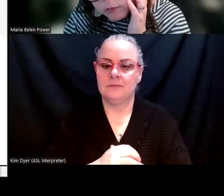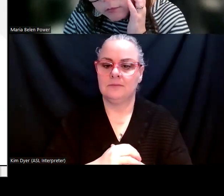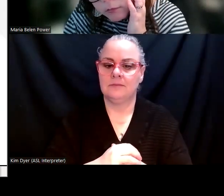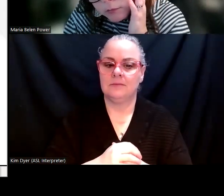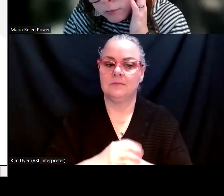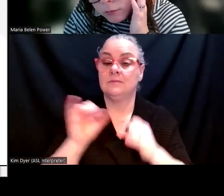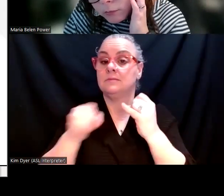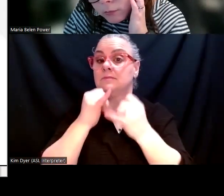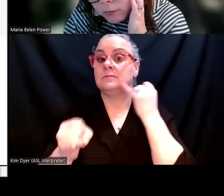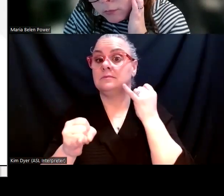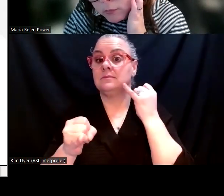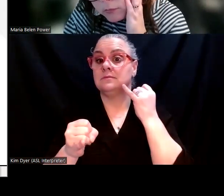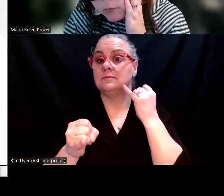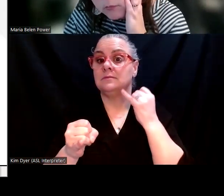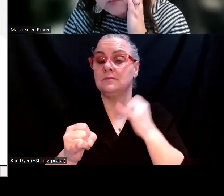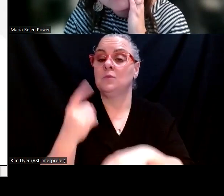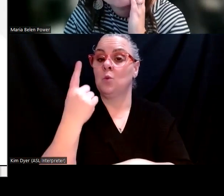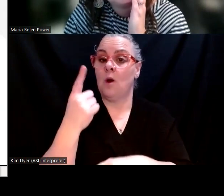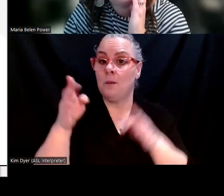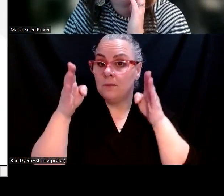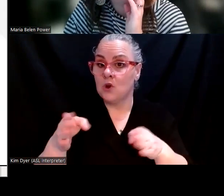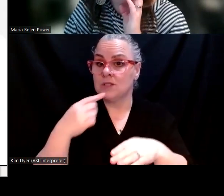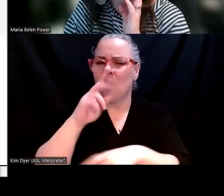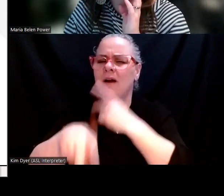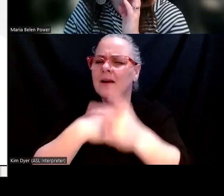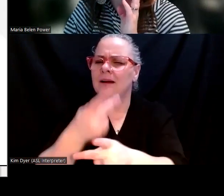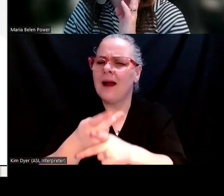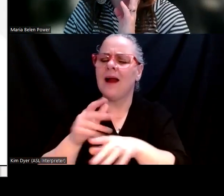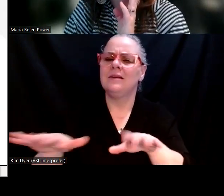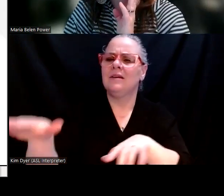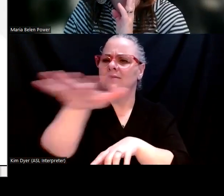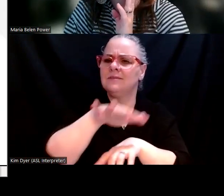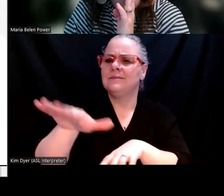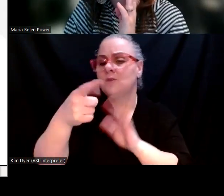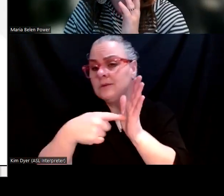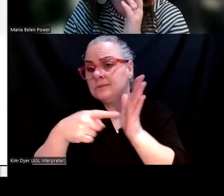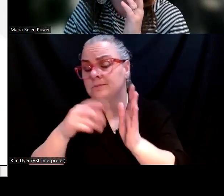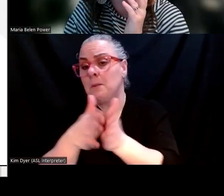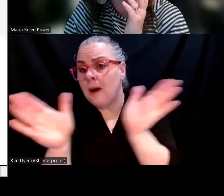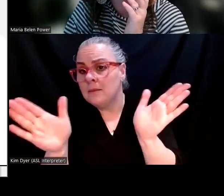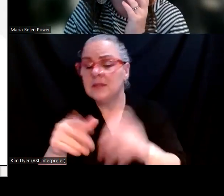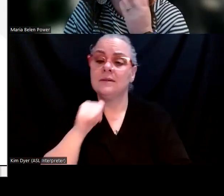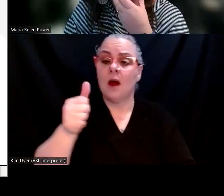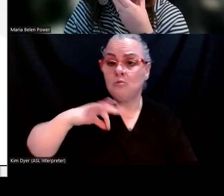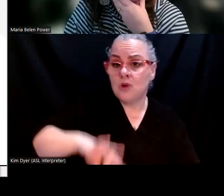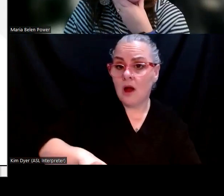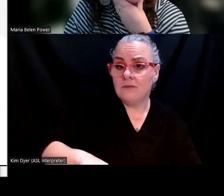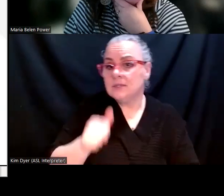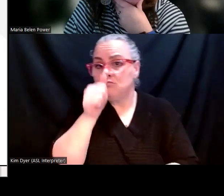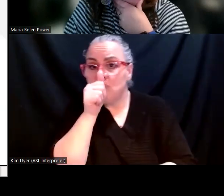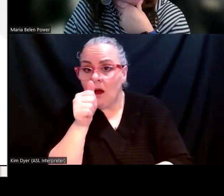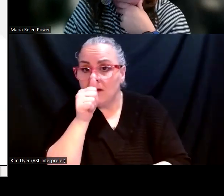And finally, an anonymous attendee said, what types of entities, for example, public, nonprofit, private, et